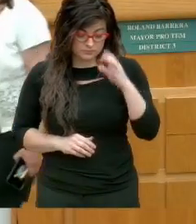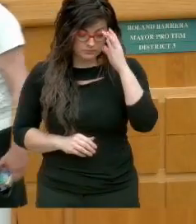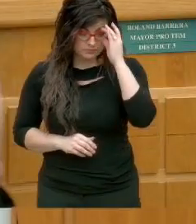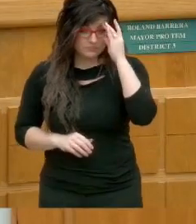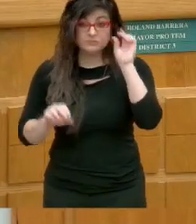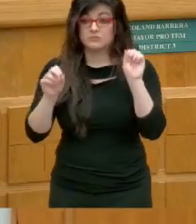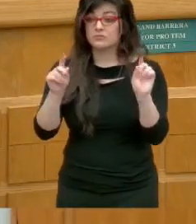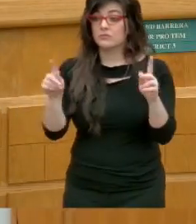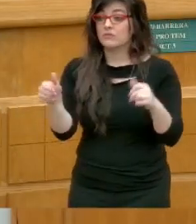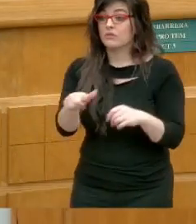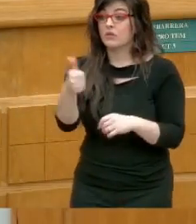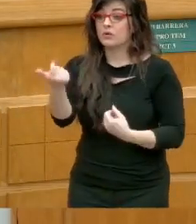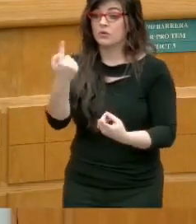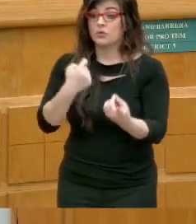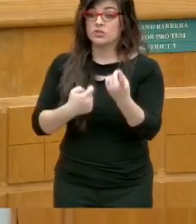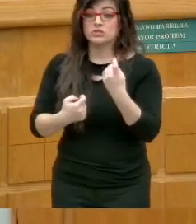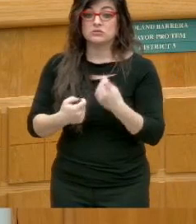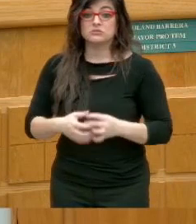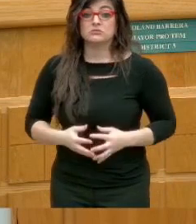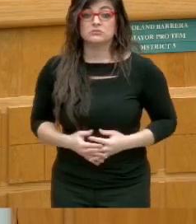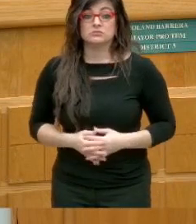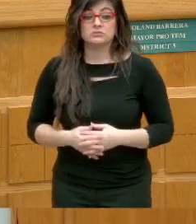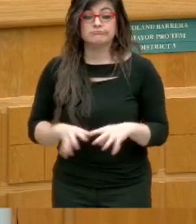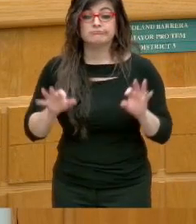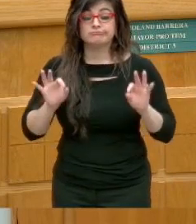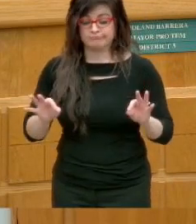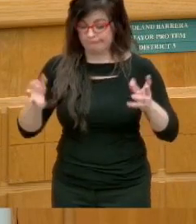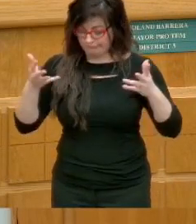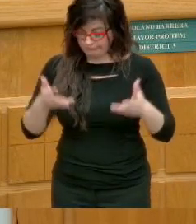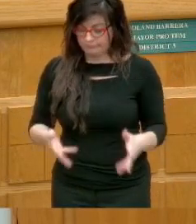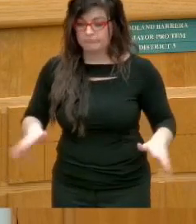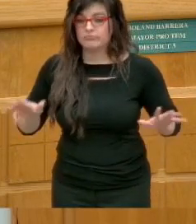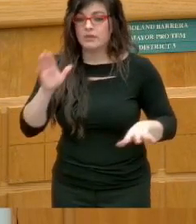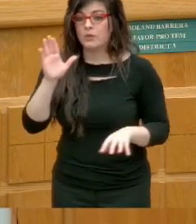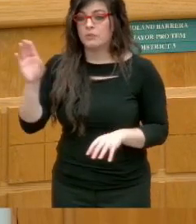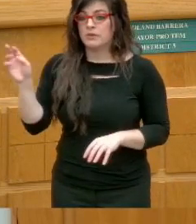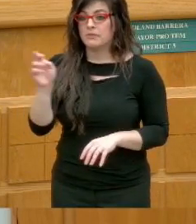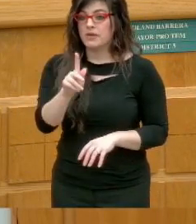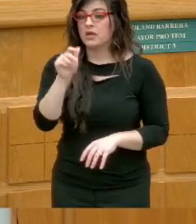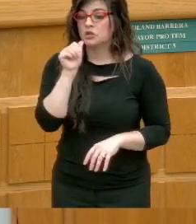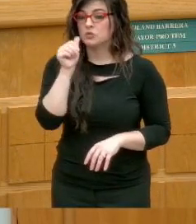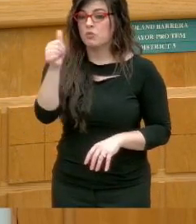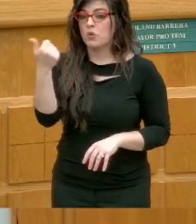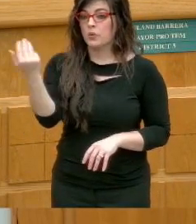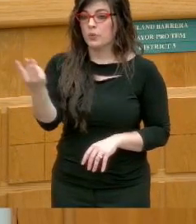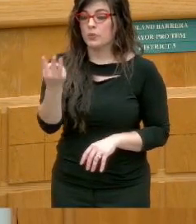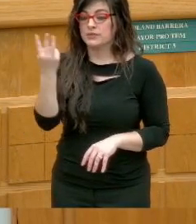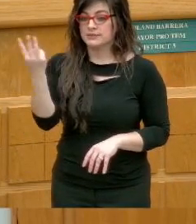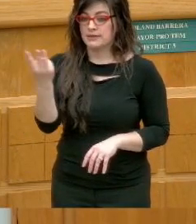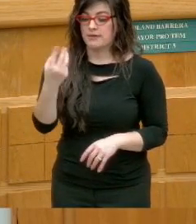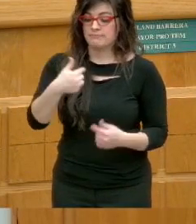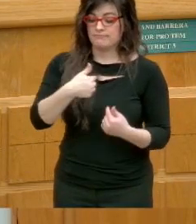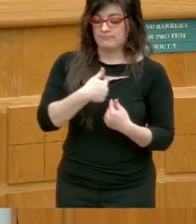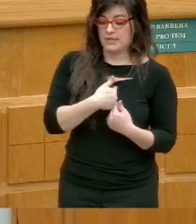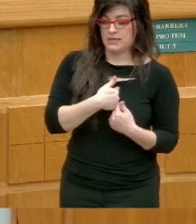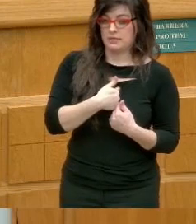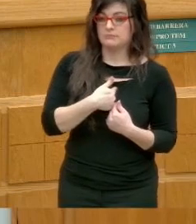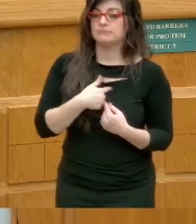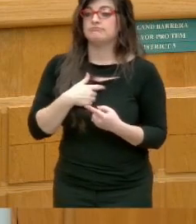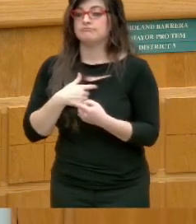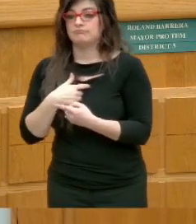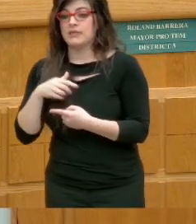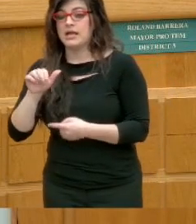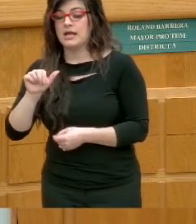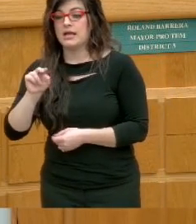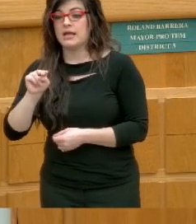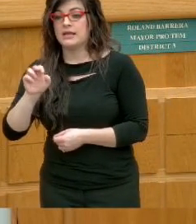Okay, do we have any other questions? Okay, great. We'll be back tomorrow. Tomorrow's Wednesday. It'll just be myself and Annette, our public